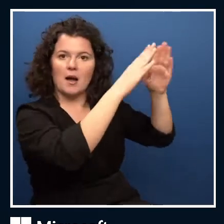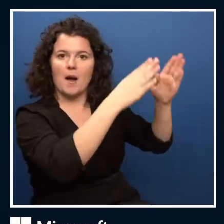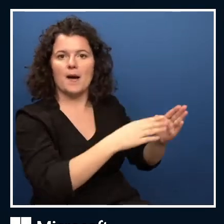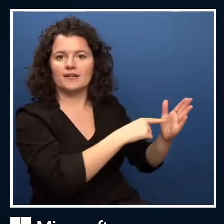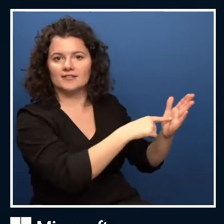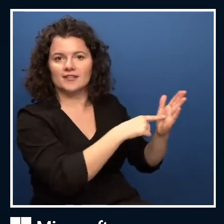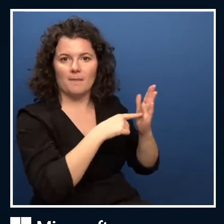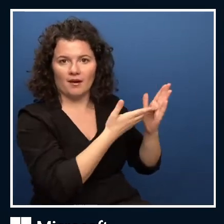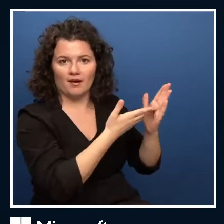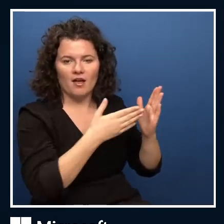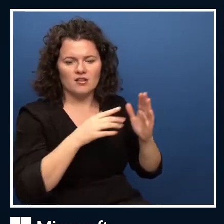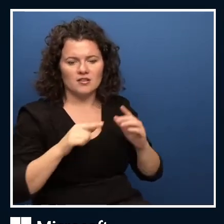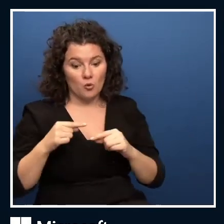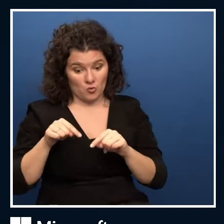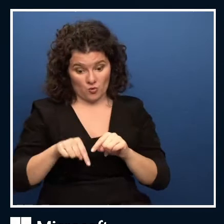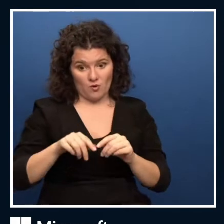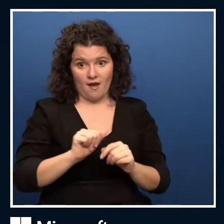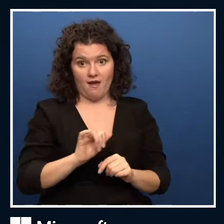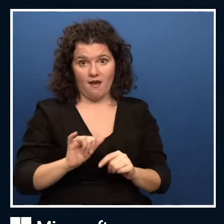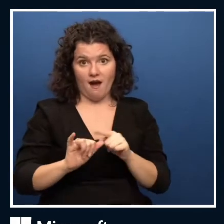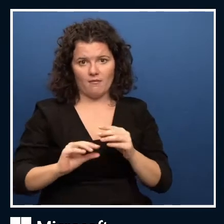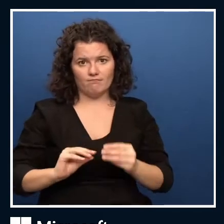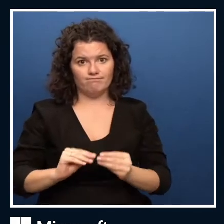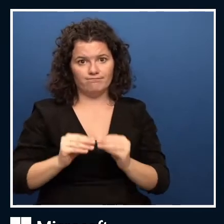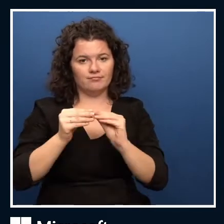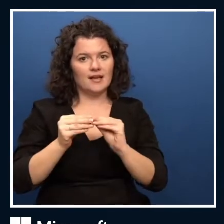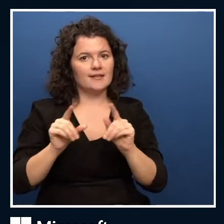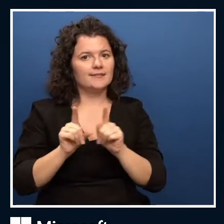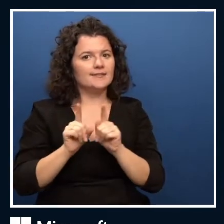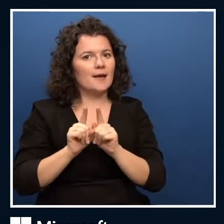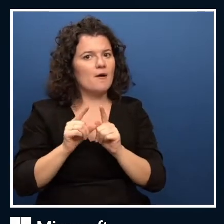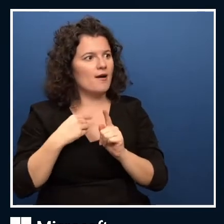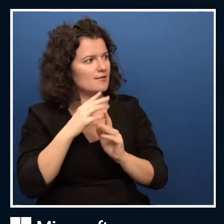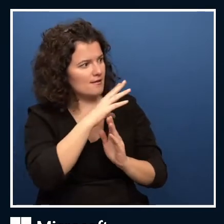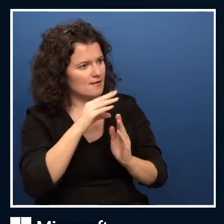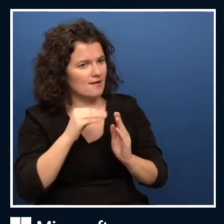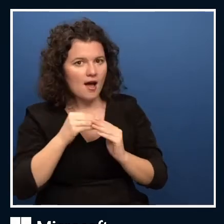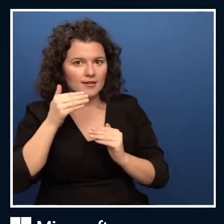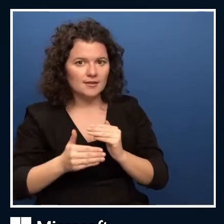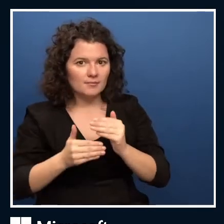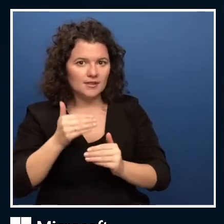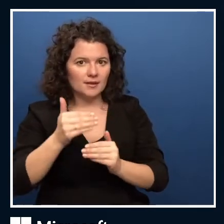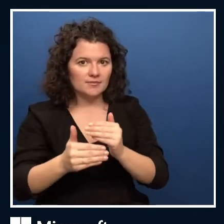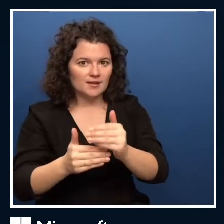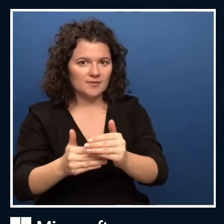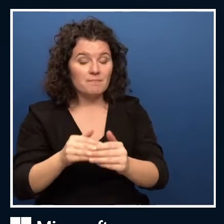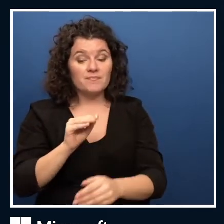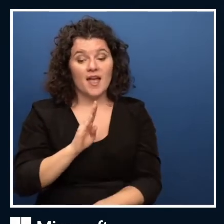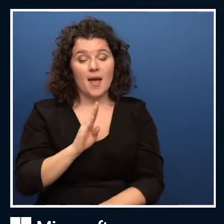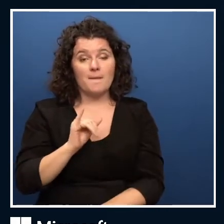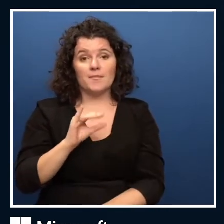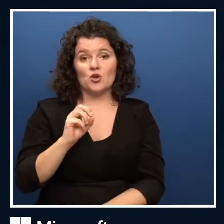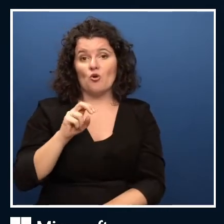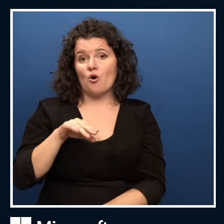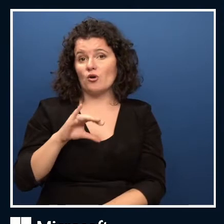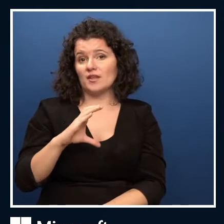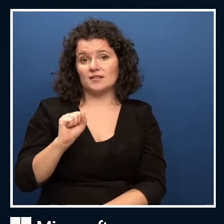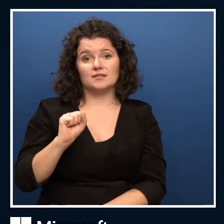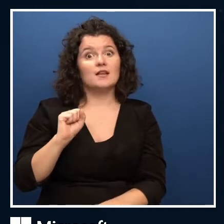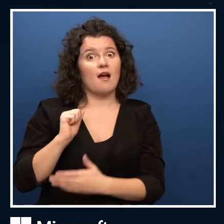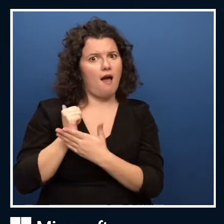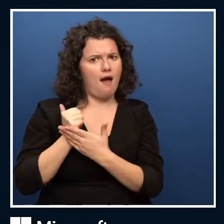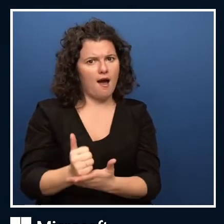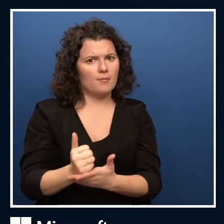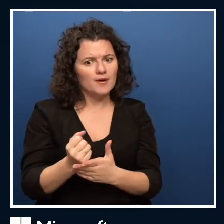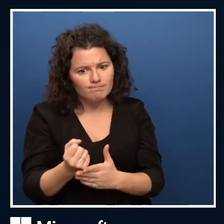it's logical to get some insights from bionics. And it's a really interesting